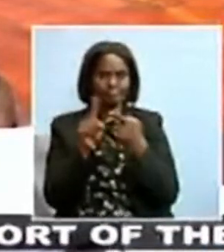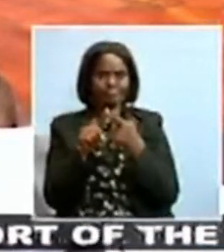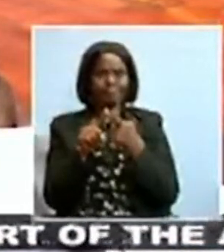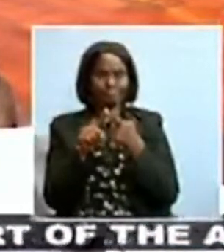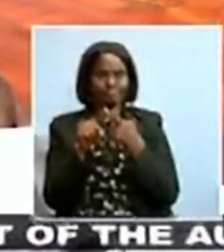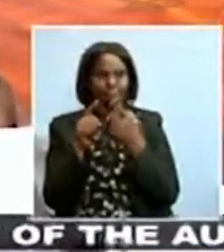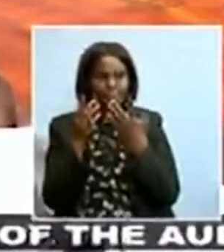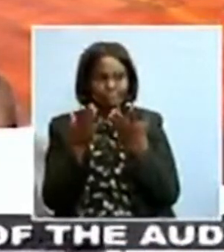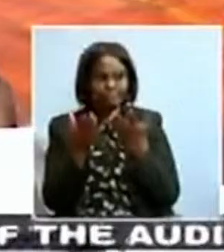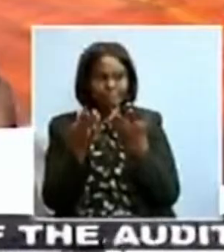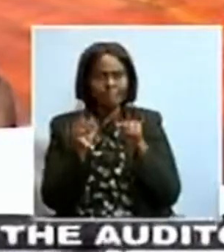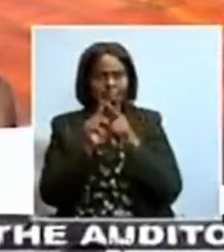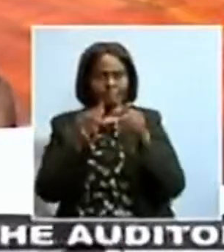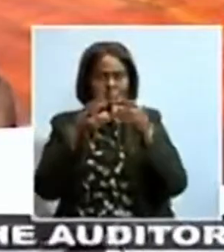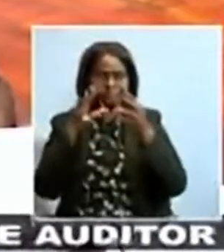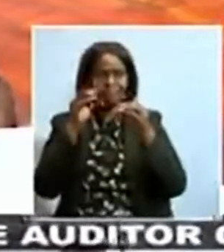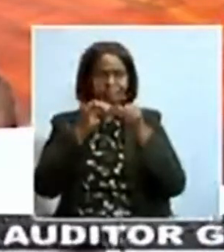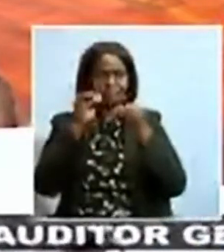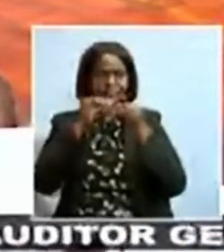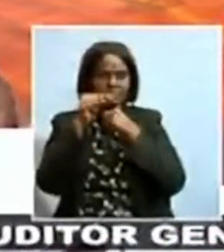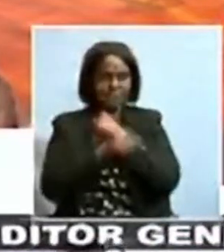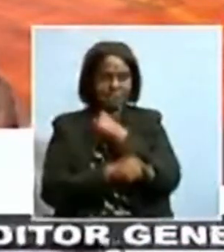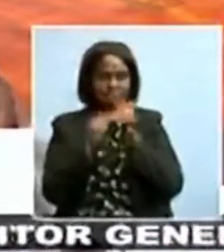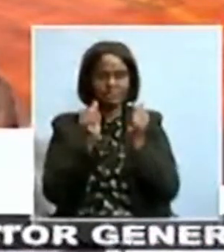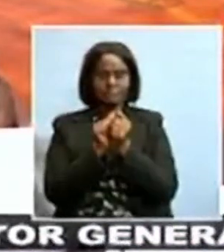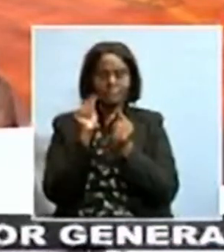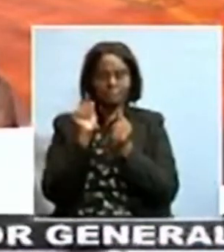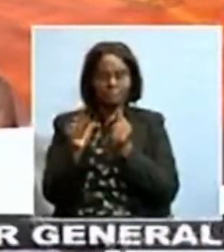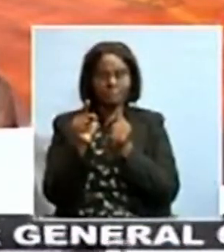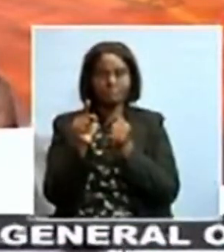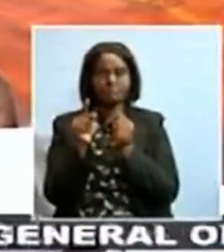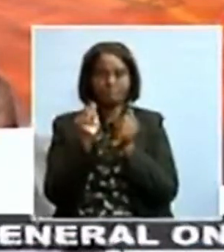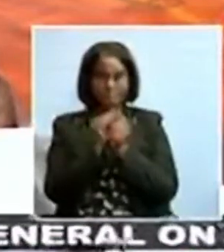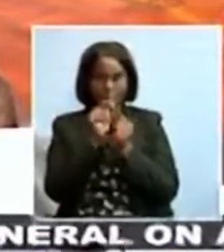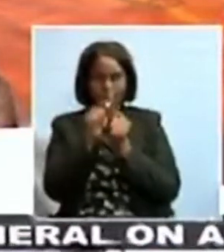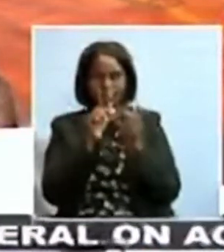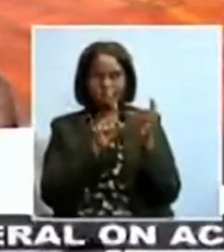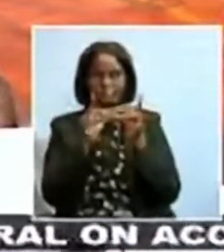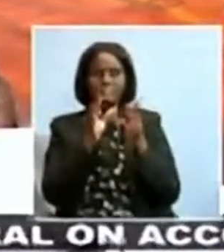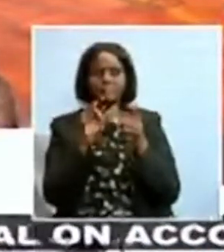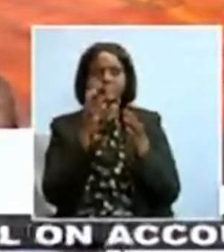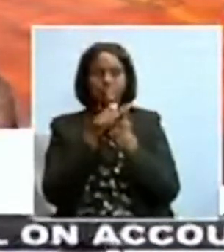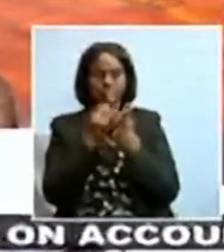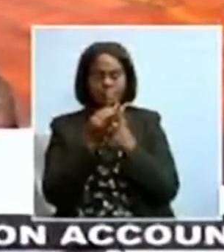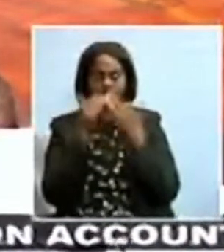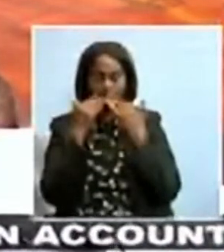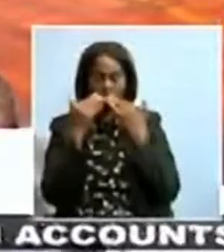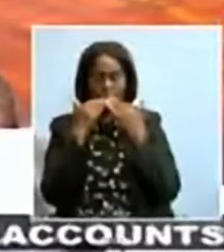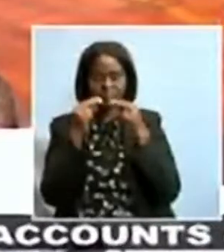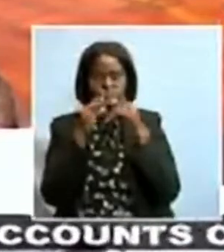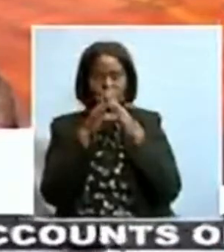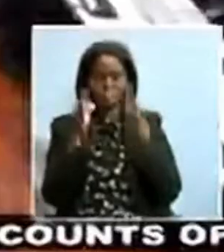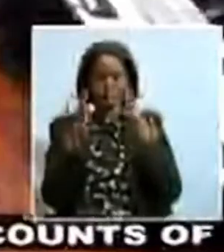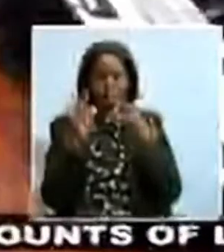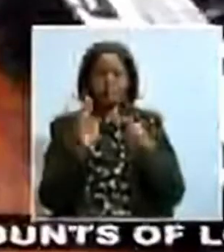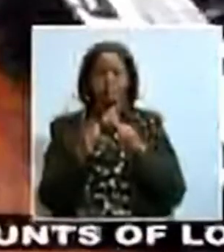to give more details regarding that concern. Director of Finance. Thank you so much,